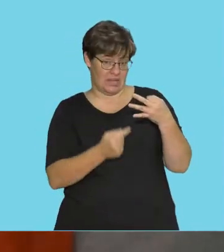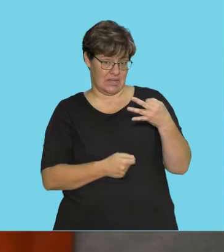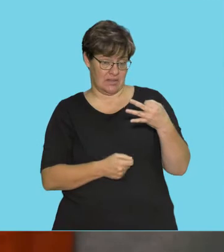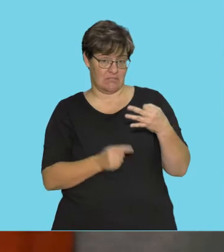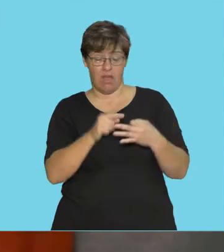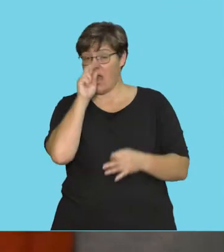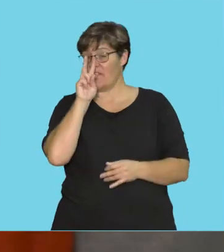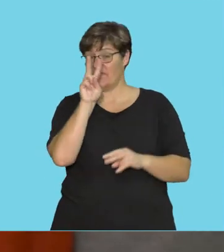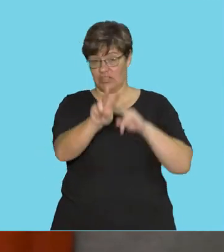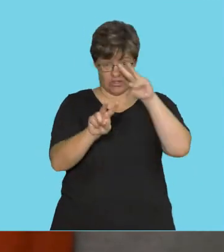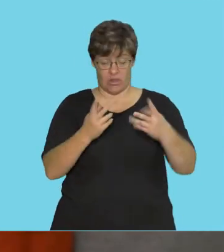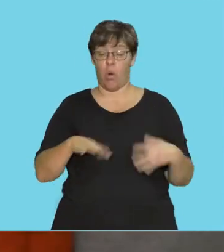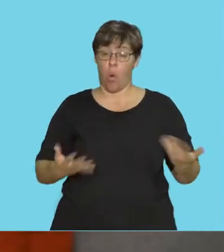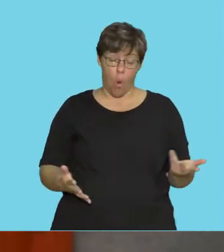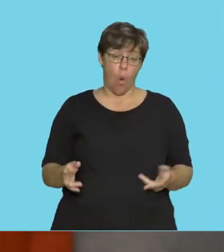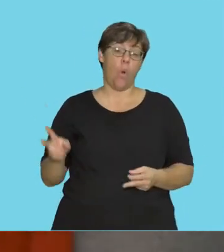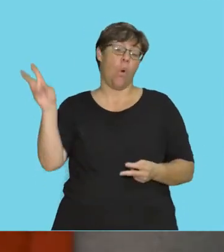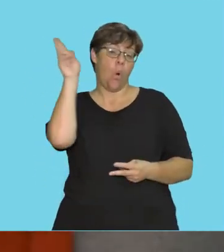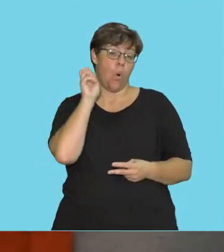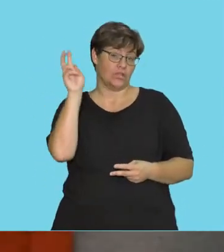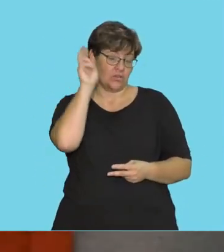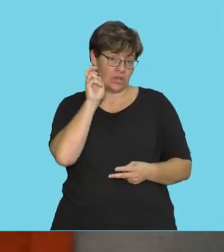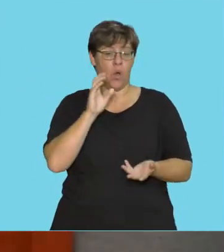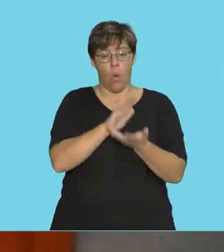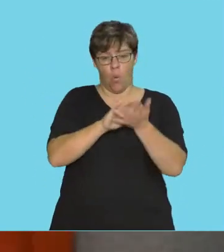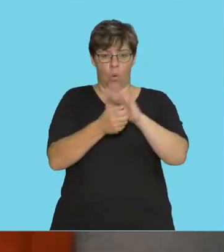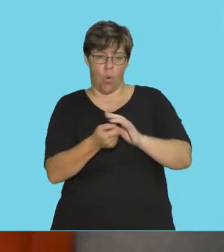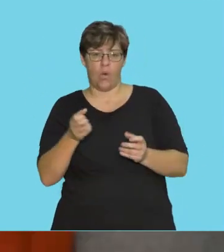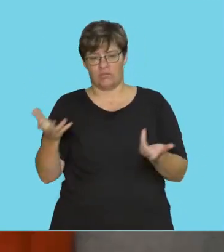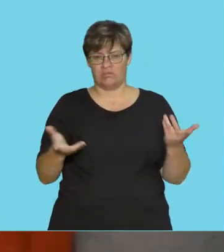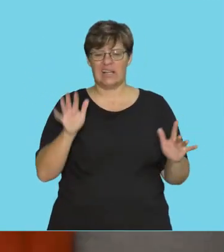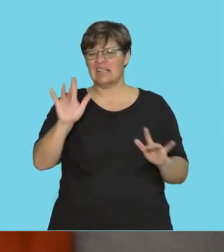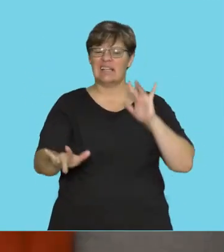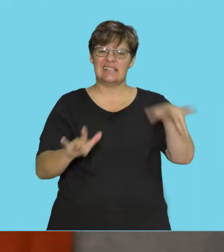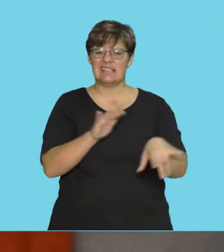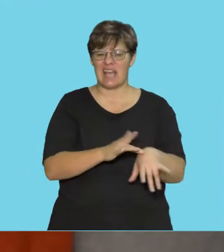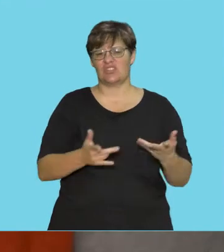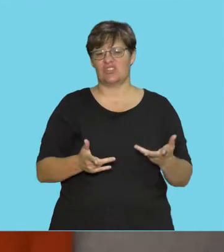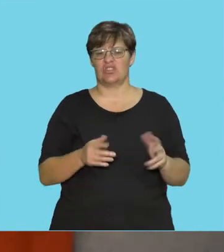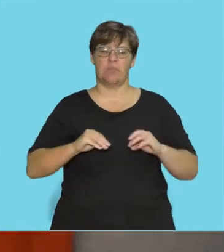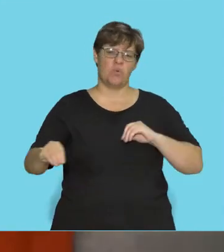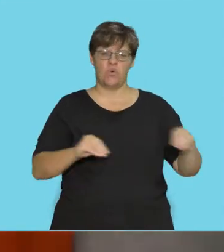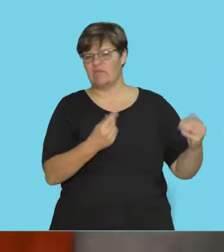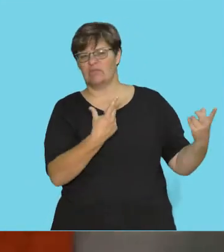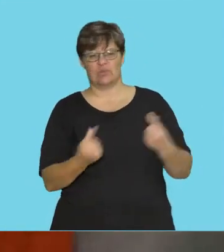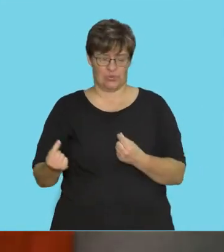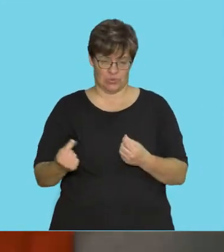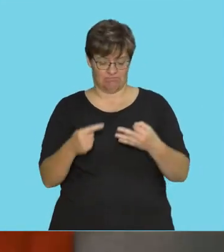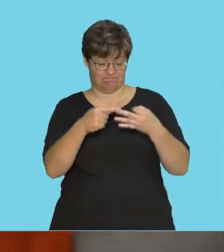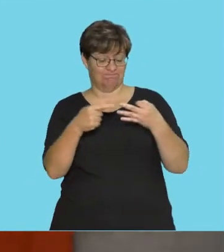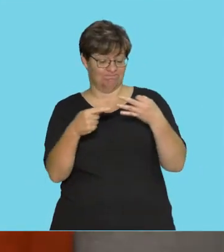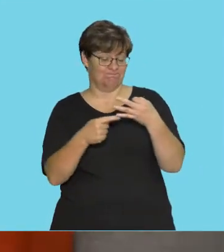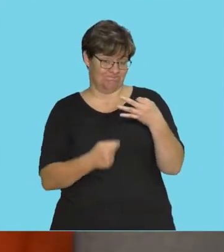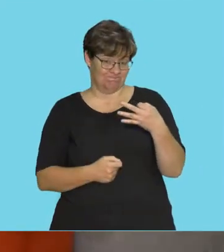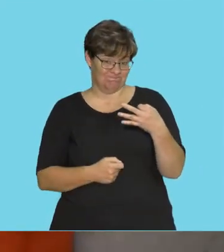are either visual, or we're auditory, or we're tactile, kinesthetic, which is just a huge word for touch, move, do. We like to